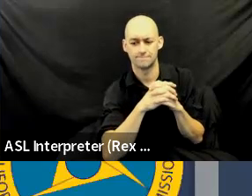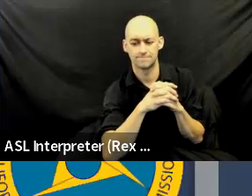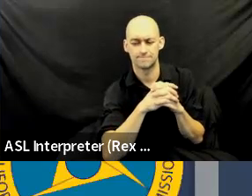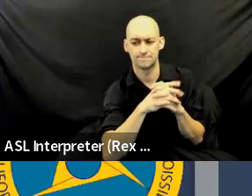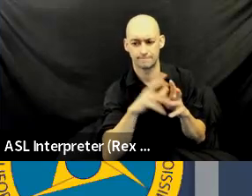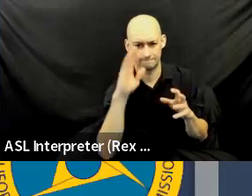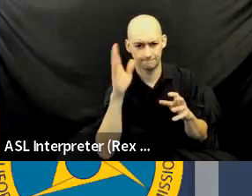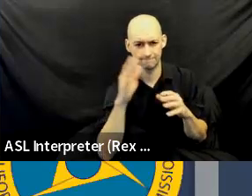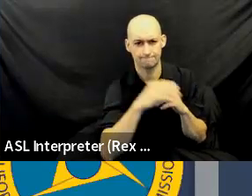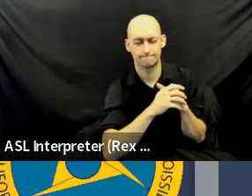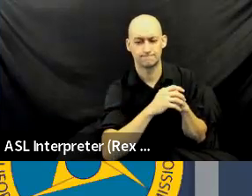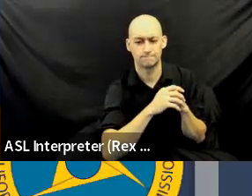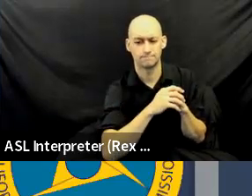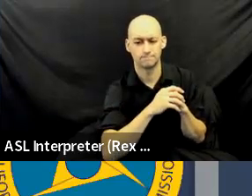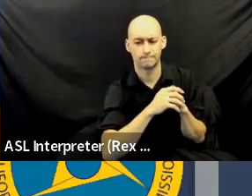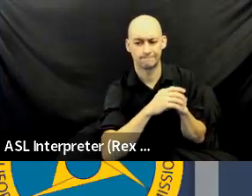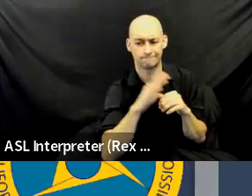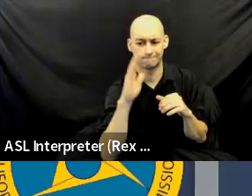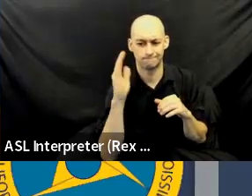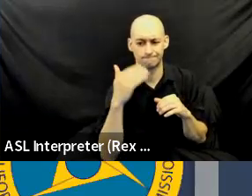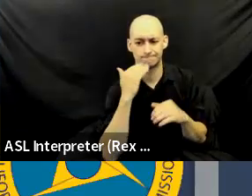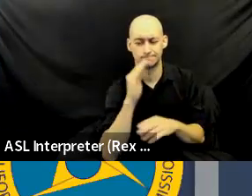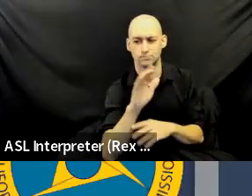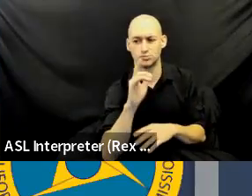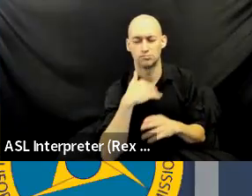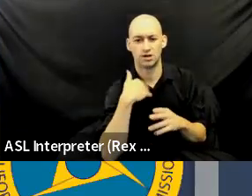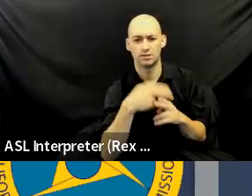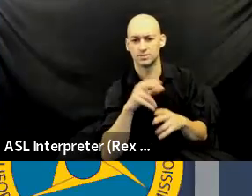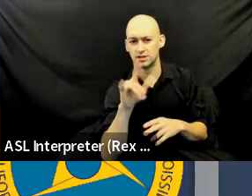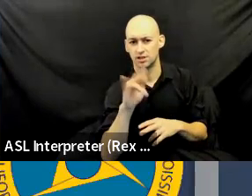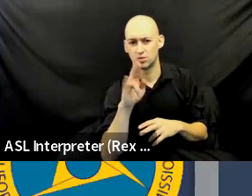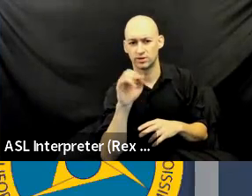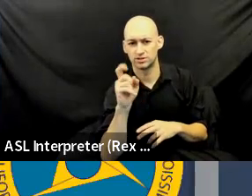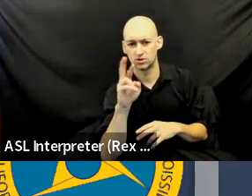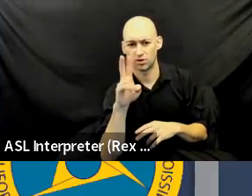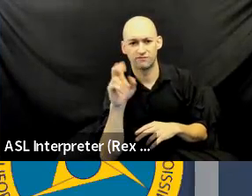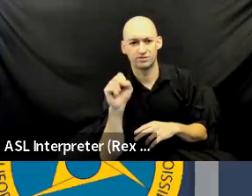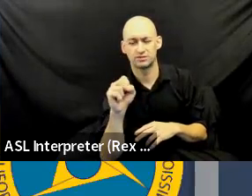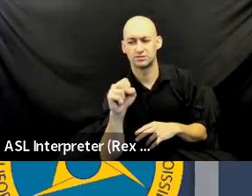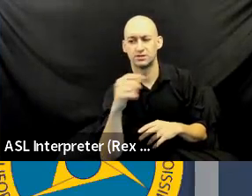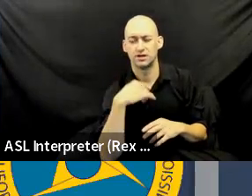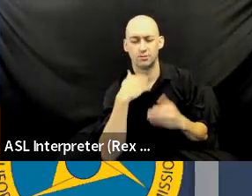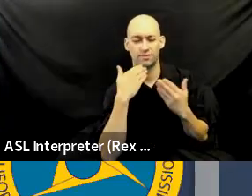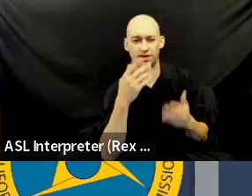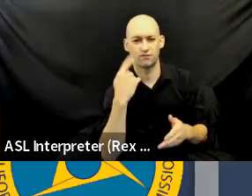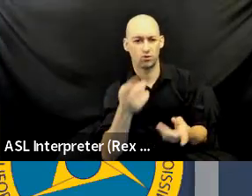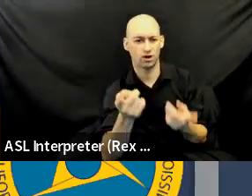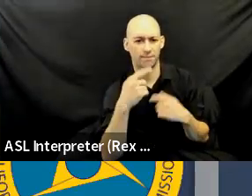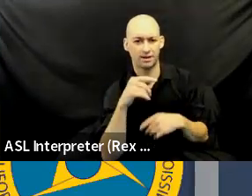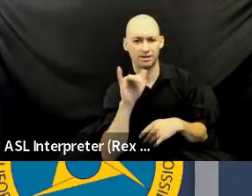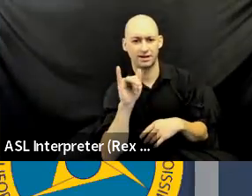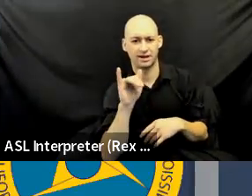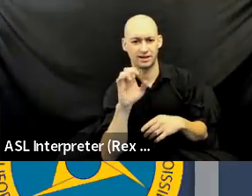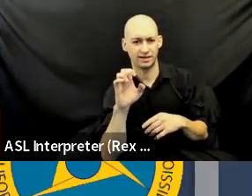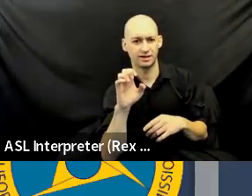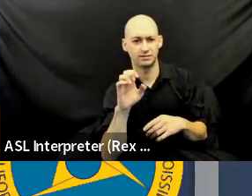Hello? Yeah. Hi there, good afternoon. My name is Luis Carretero Cuevas. I'd like to thank you for coming out into the Inland Empire, and I'd also like to thank you for the